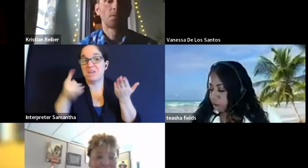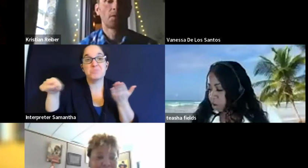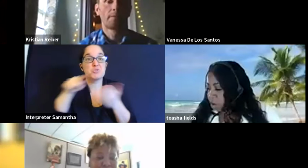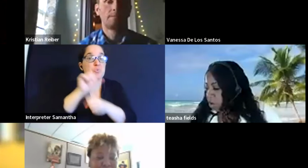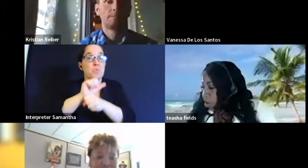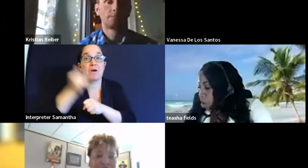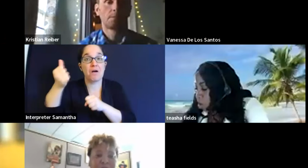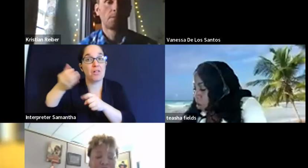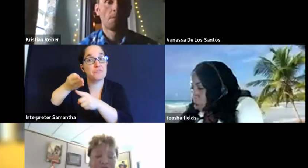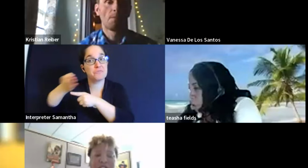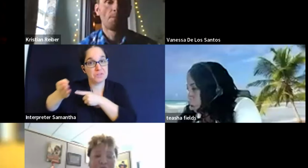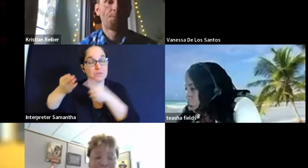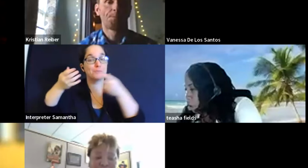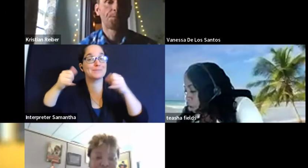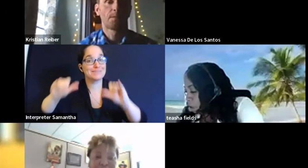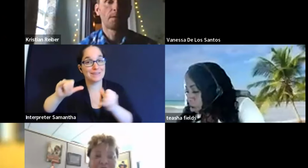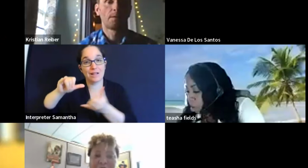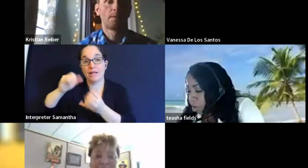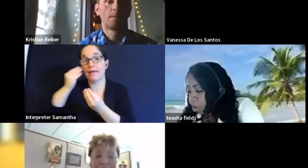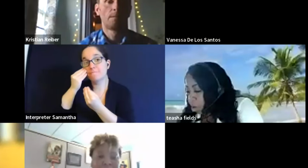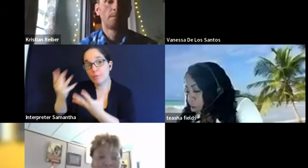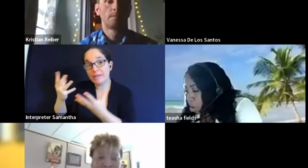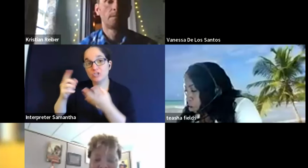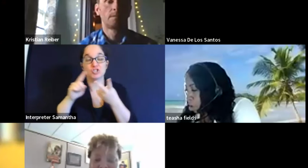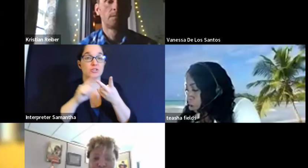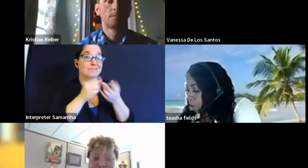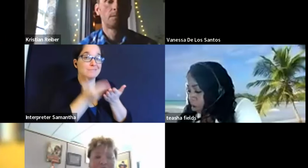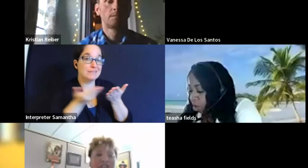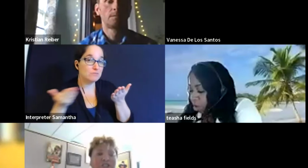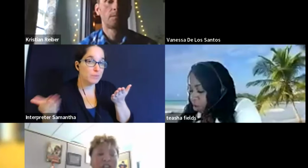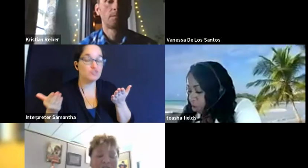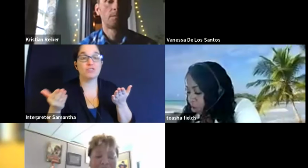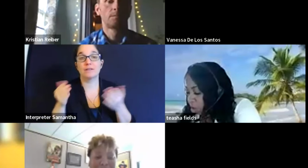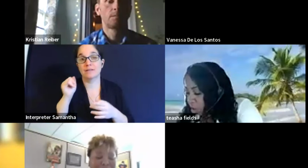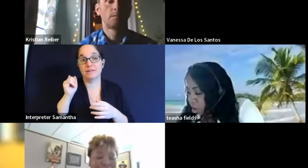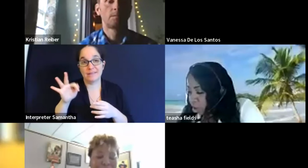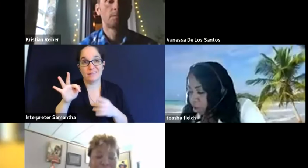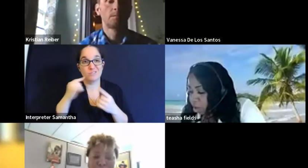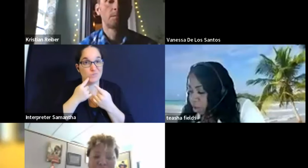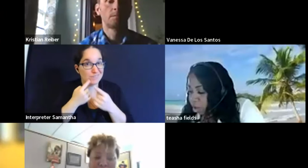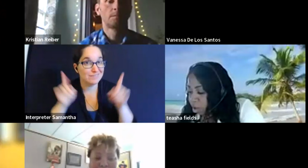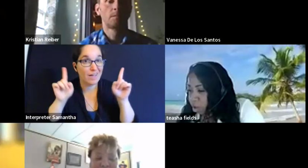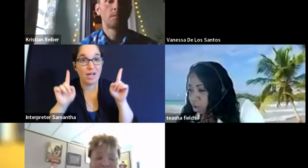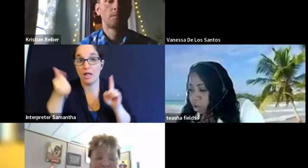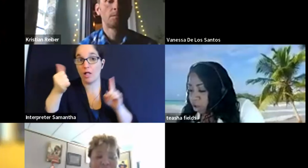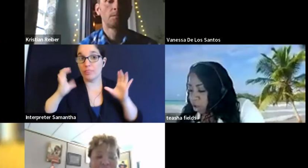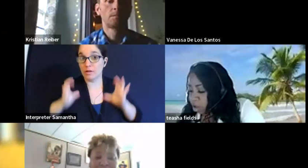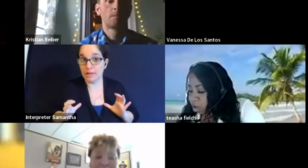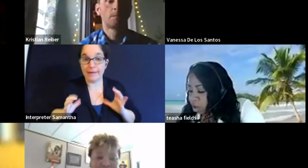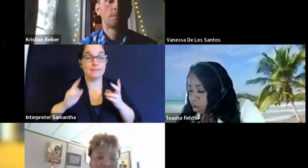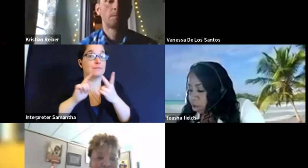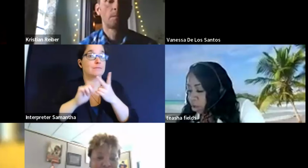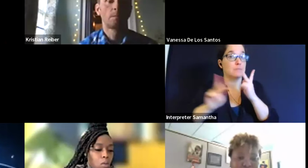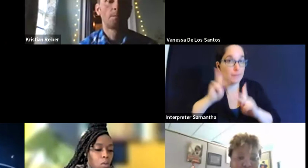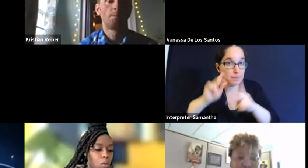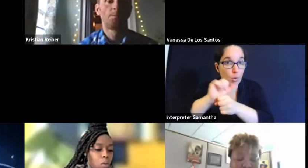have the information, the material, and the help for your constituents, your clientele. We just wanted you to have some